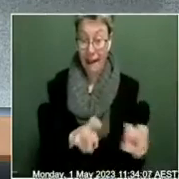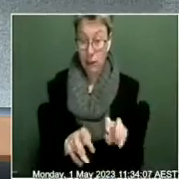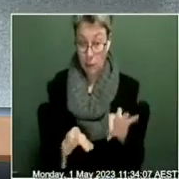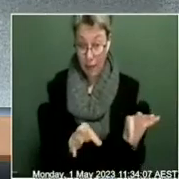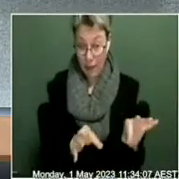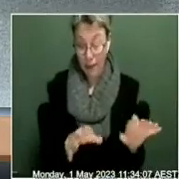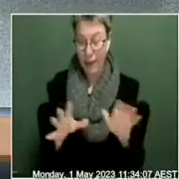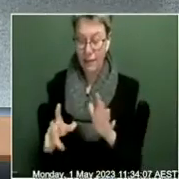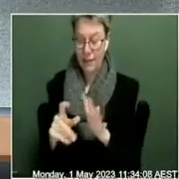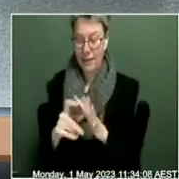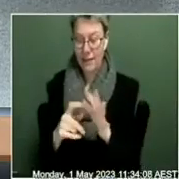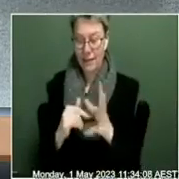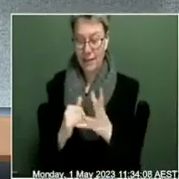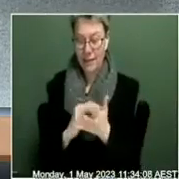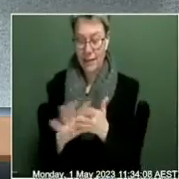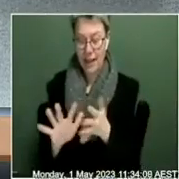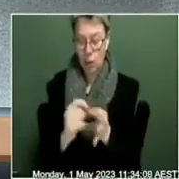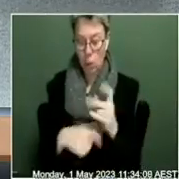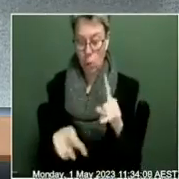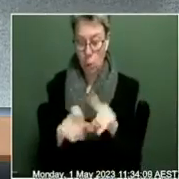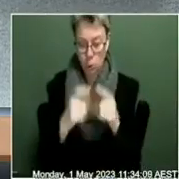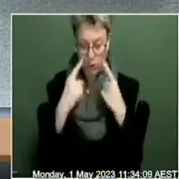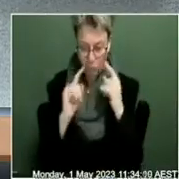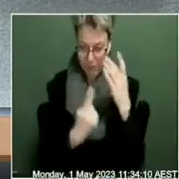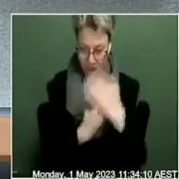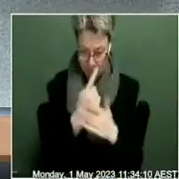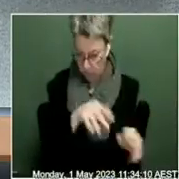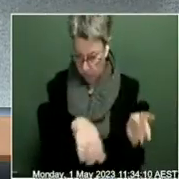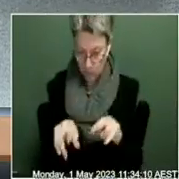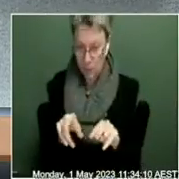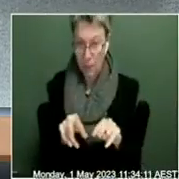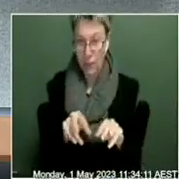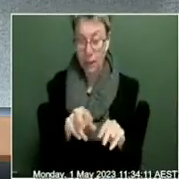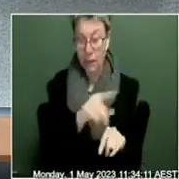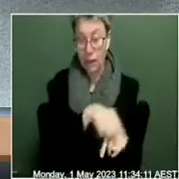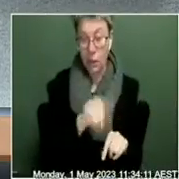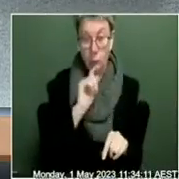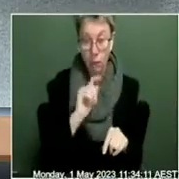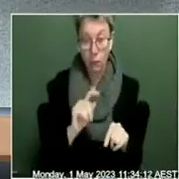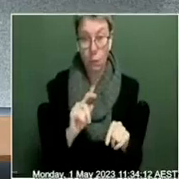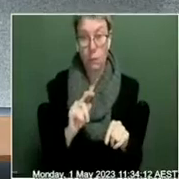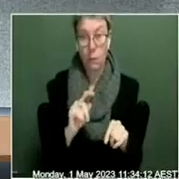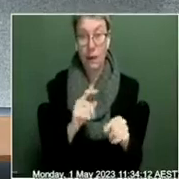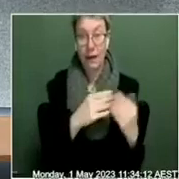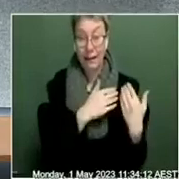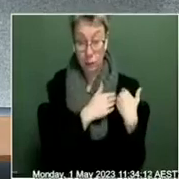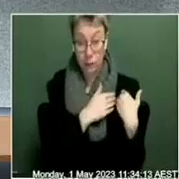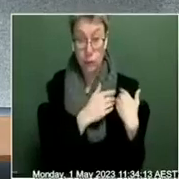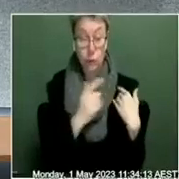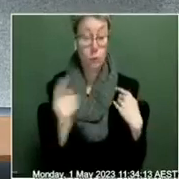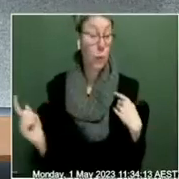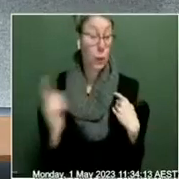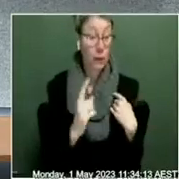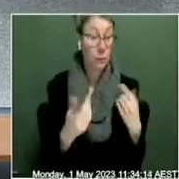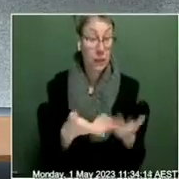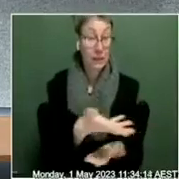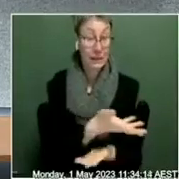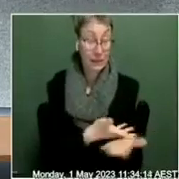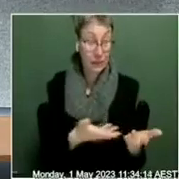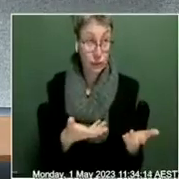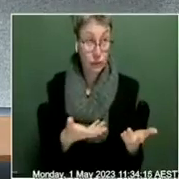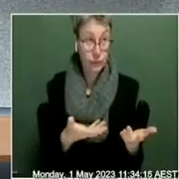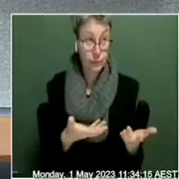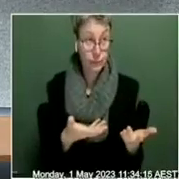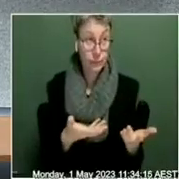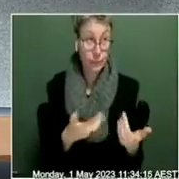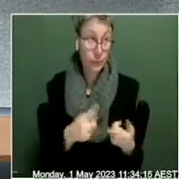those discussions. And so, for example, one of the actions that's in this draft action plan is about building